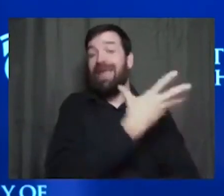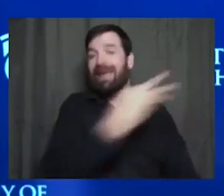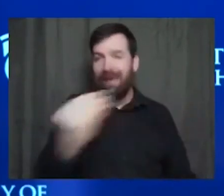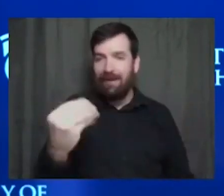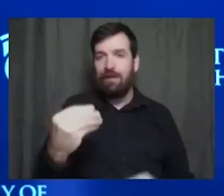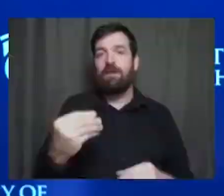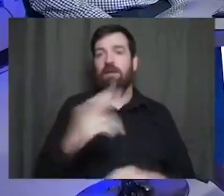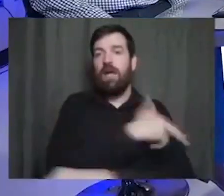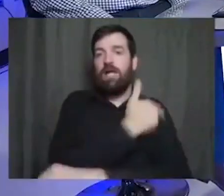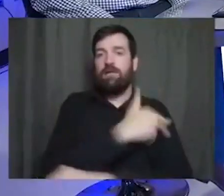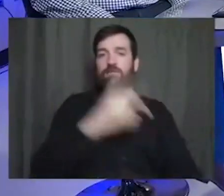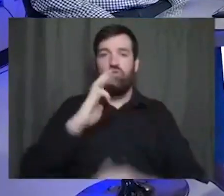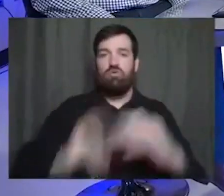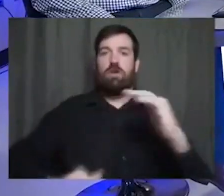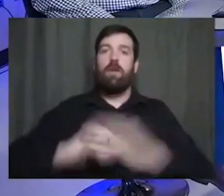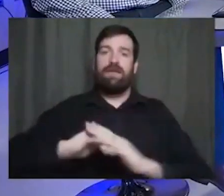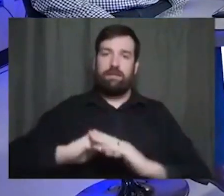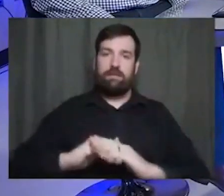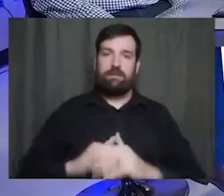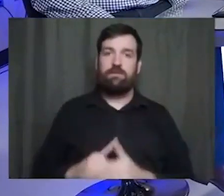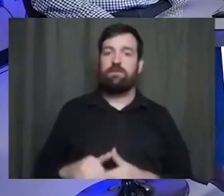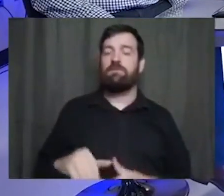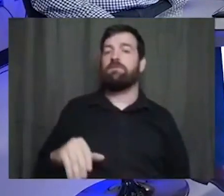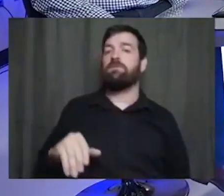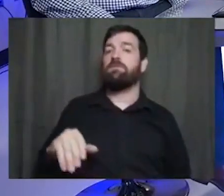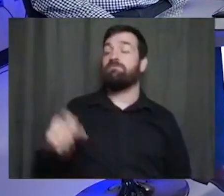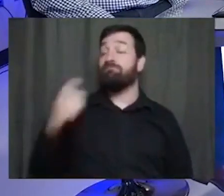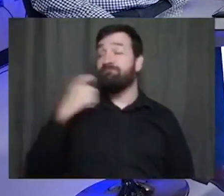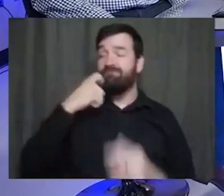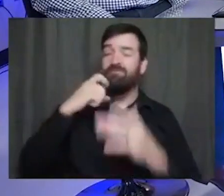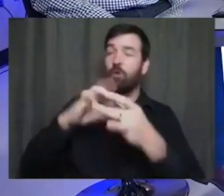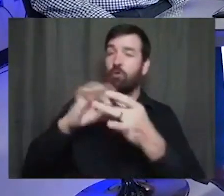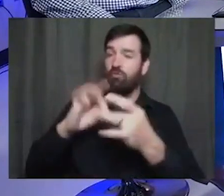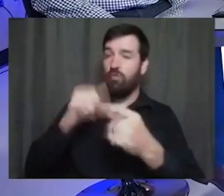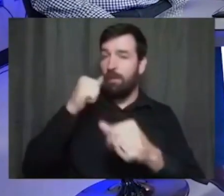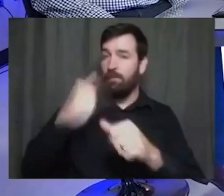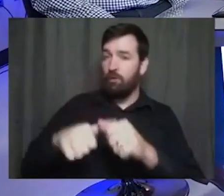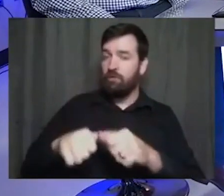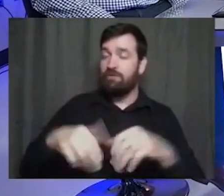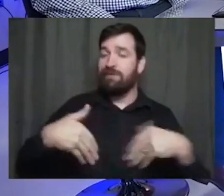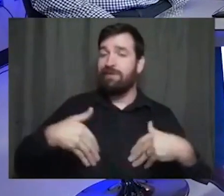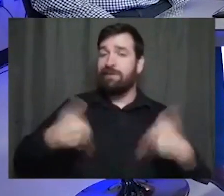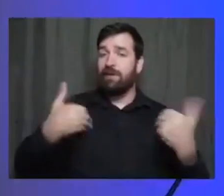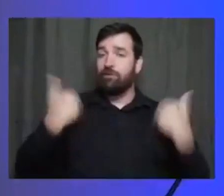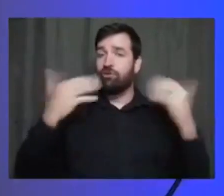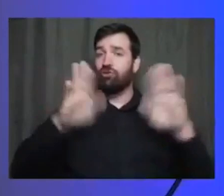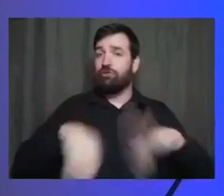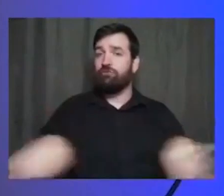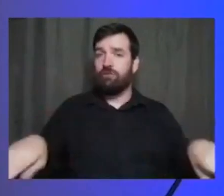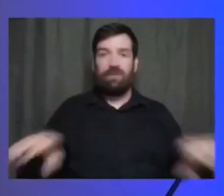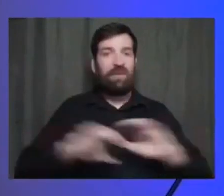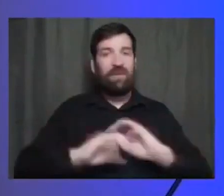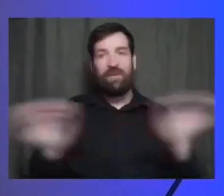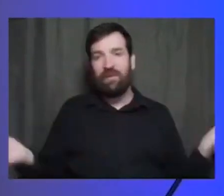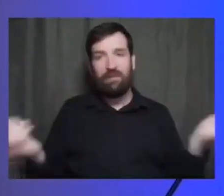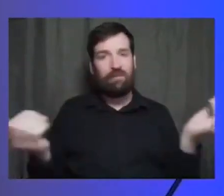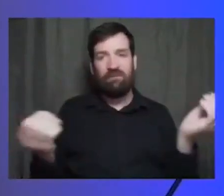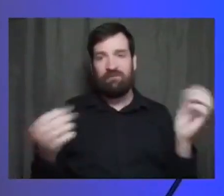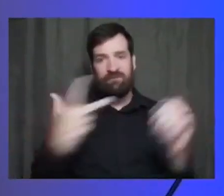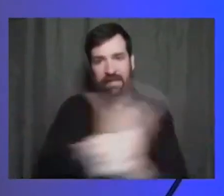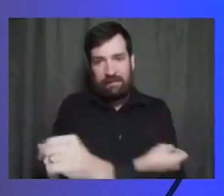forward. That said, just remember that younger children are not vaccinated. So if your child has symptoms consistent